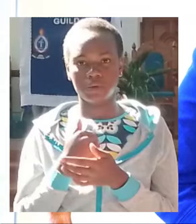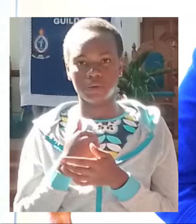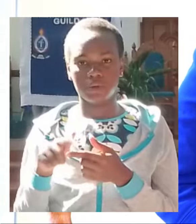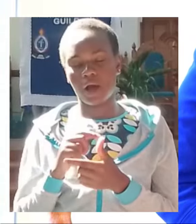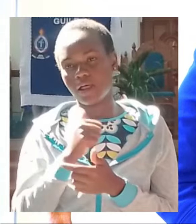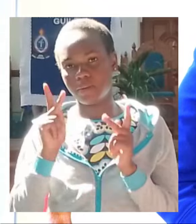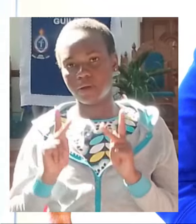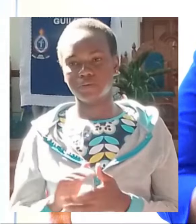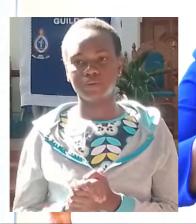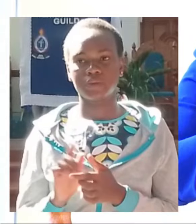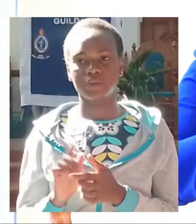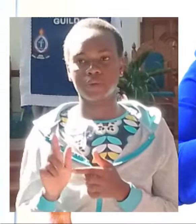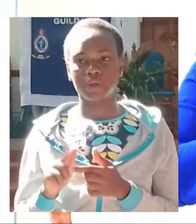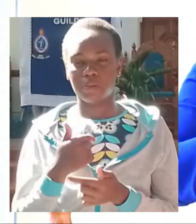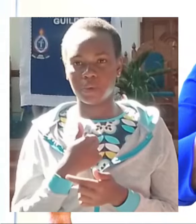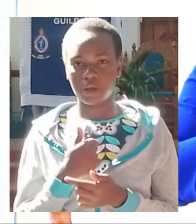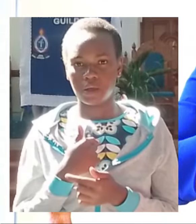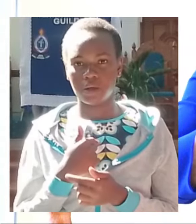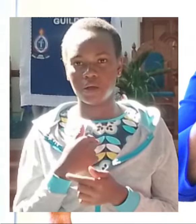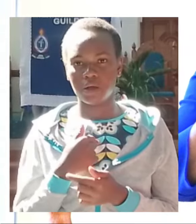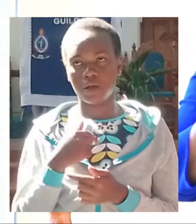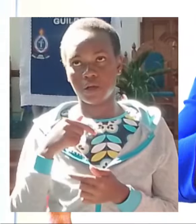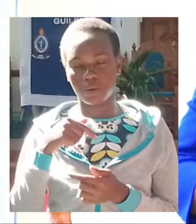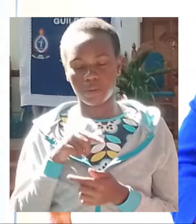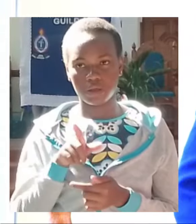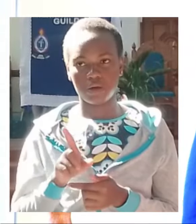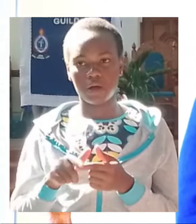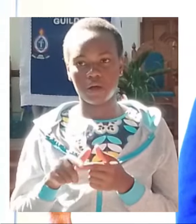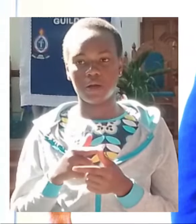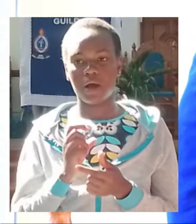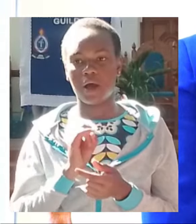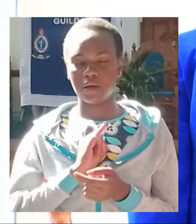else. It's either me, myself, and I.